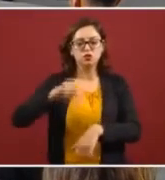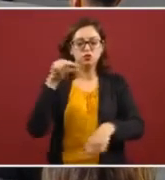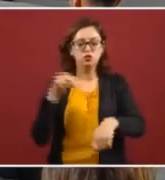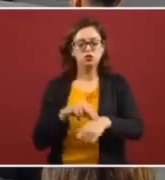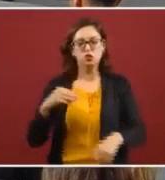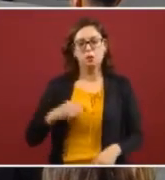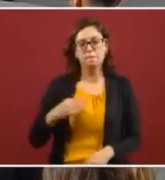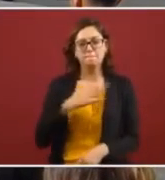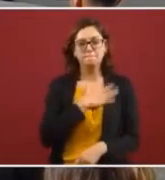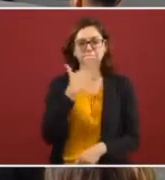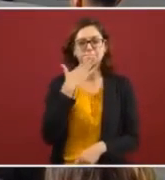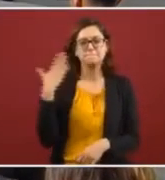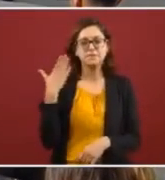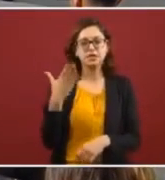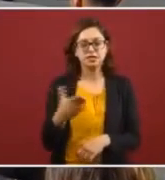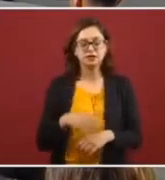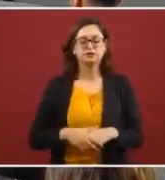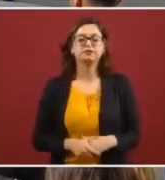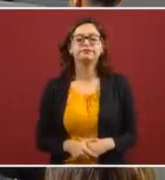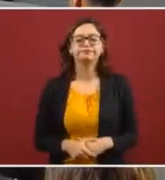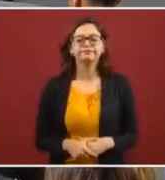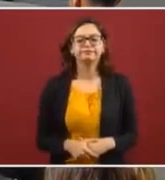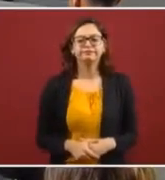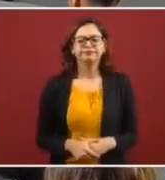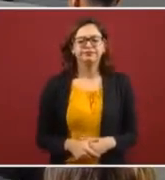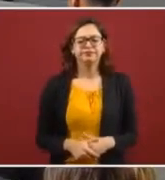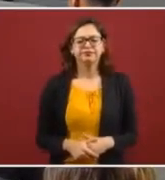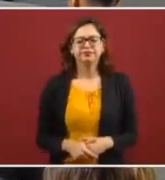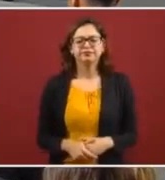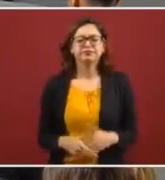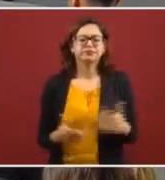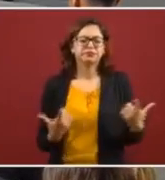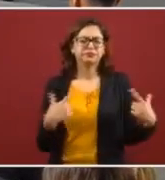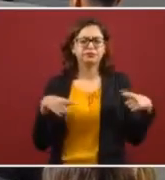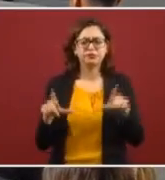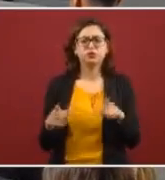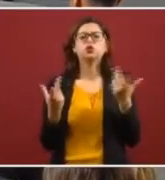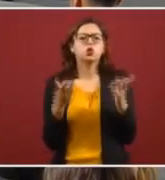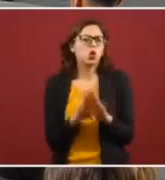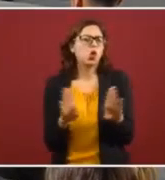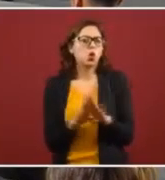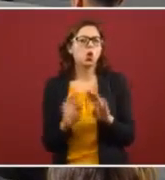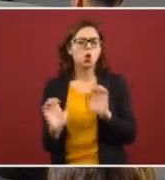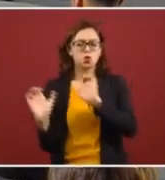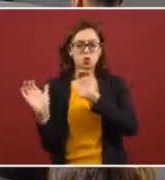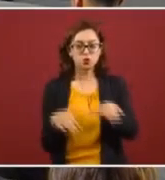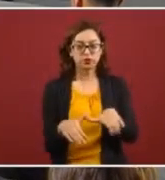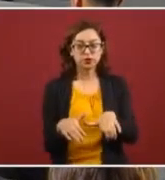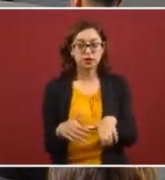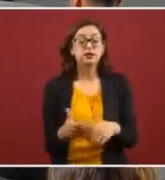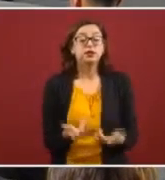And we want to apply. So how will you,